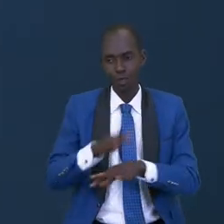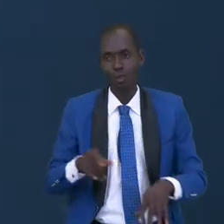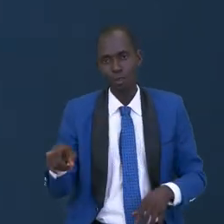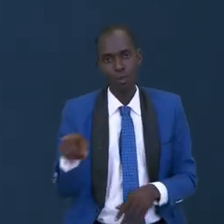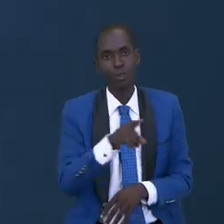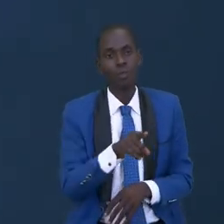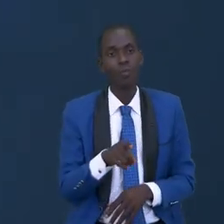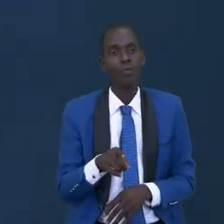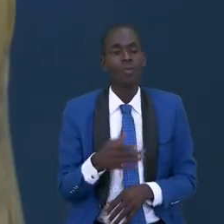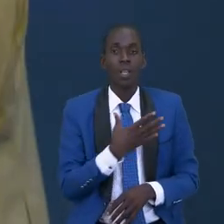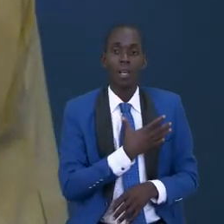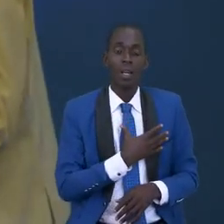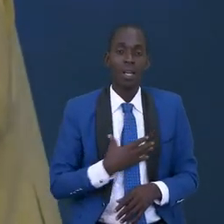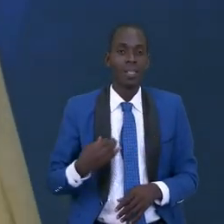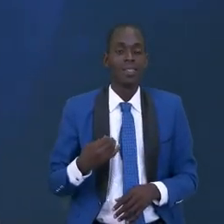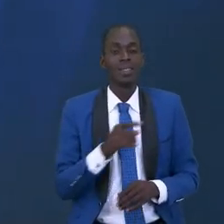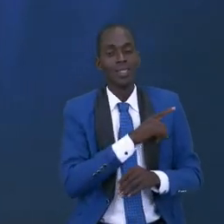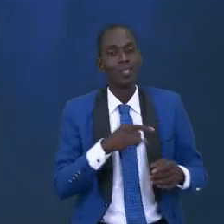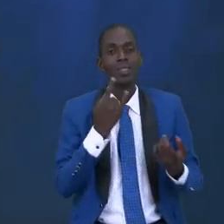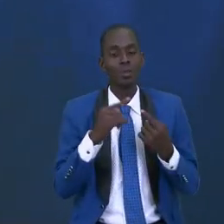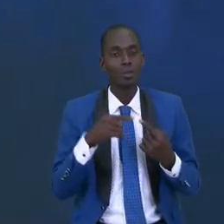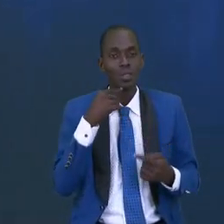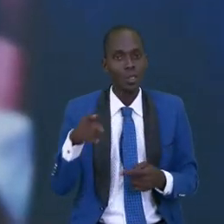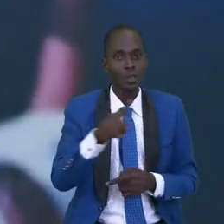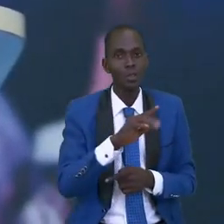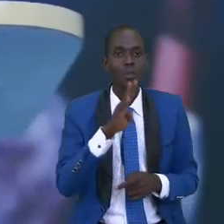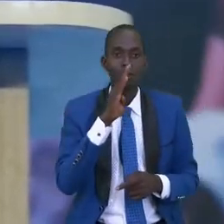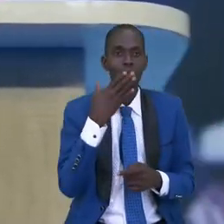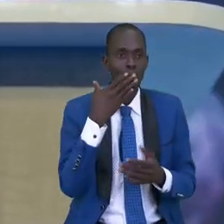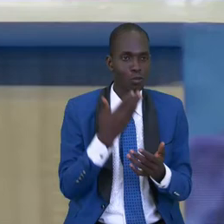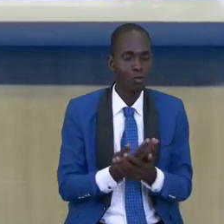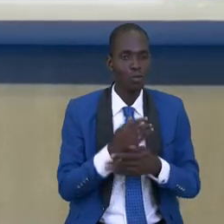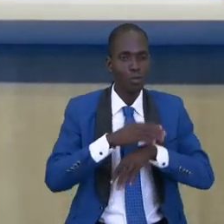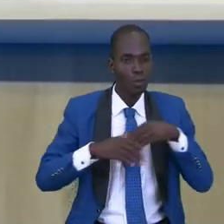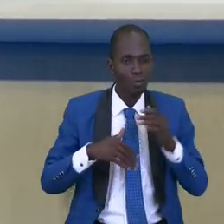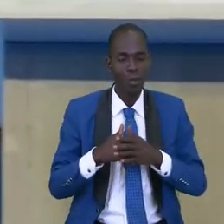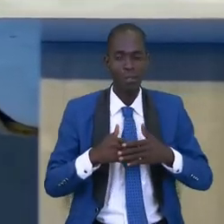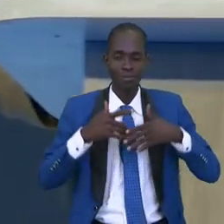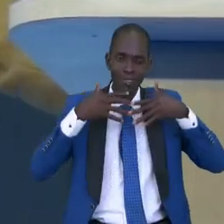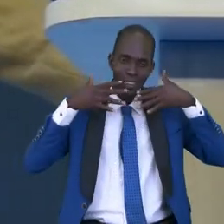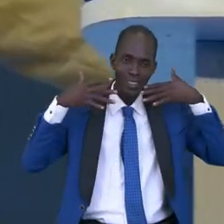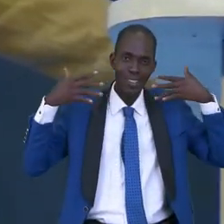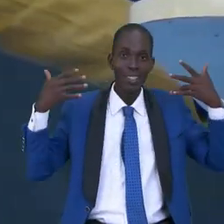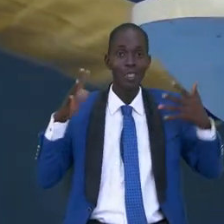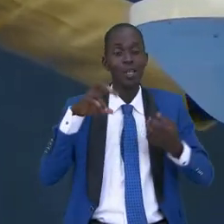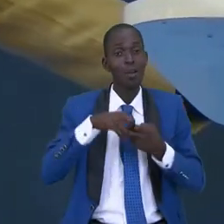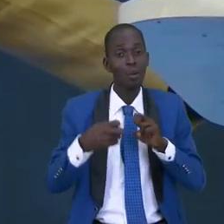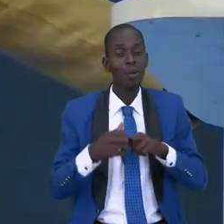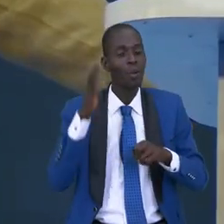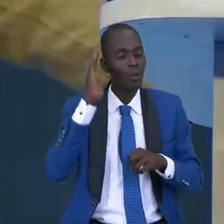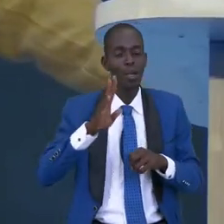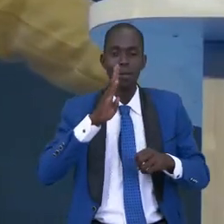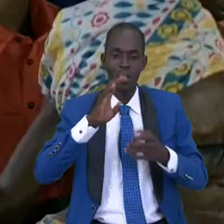come to declare to you, be of good comfort, cheer up, your problems will be dealt with